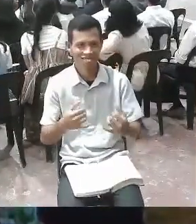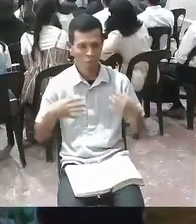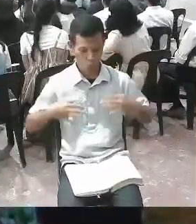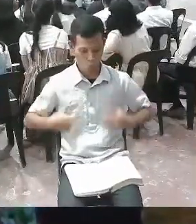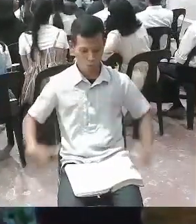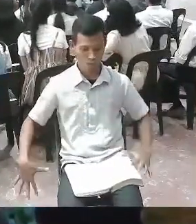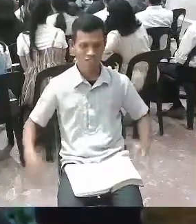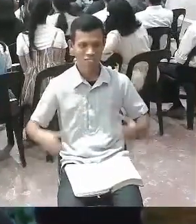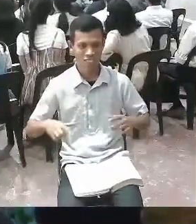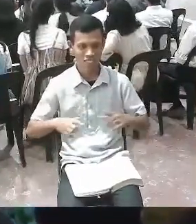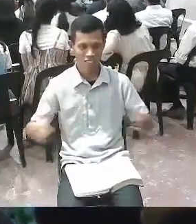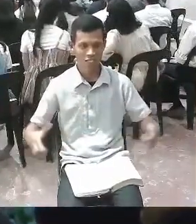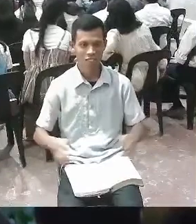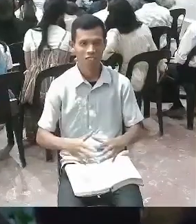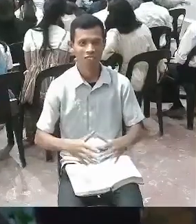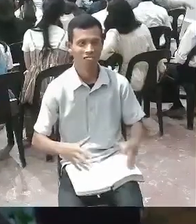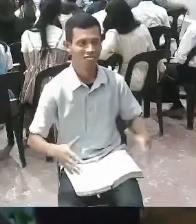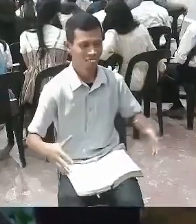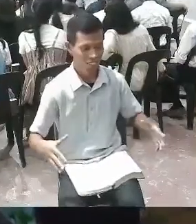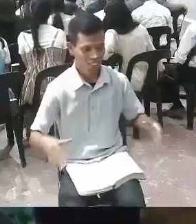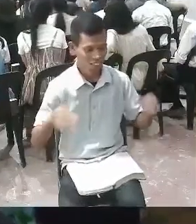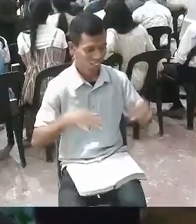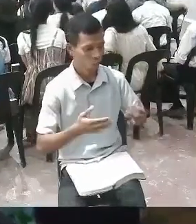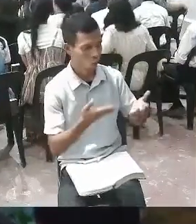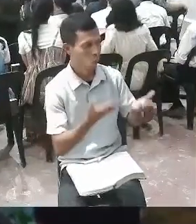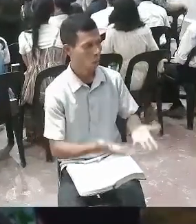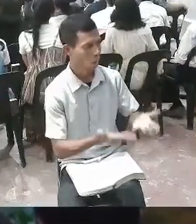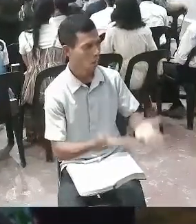He needs to put on a little weight.